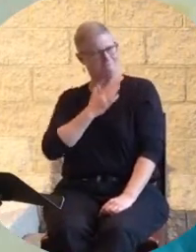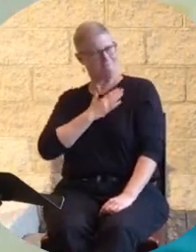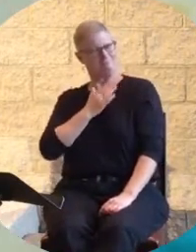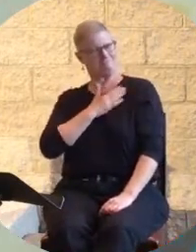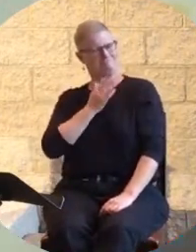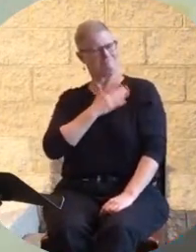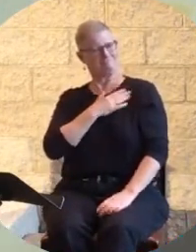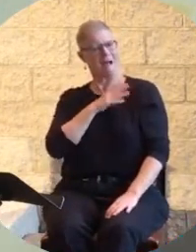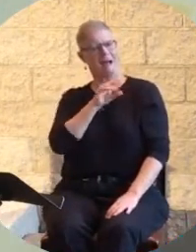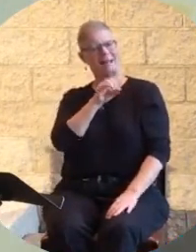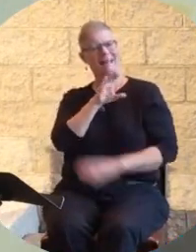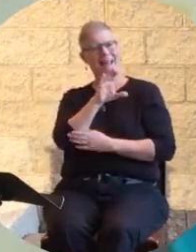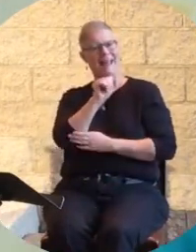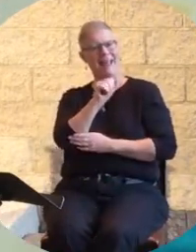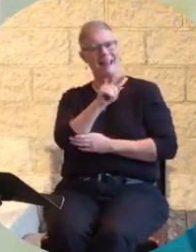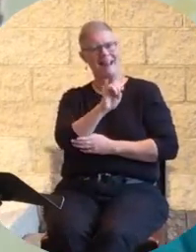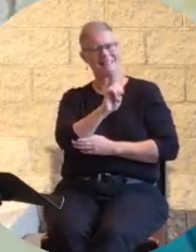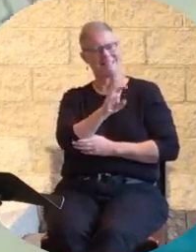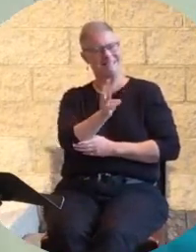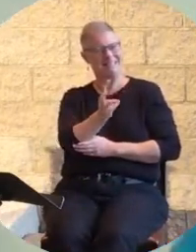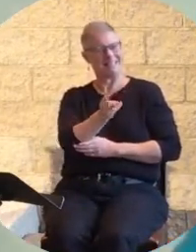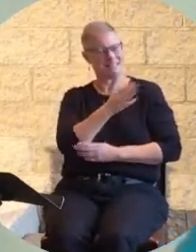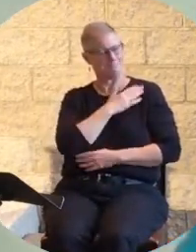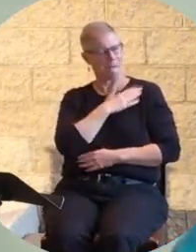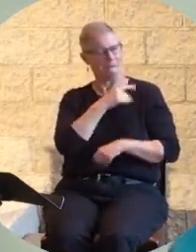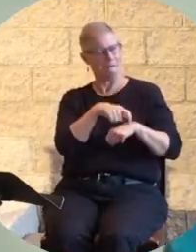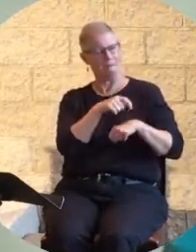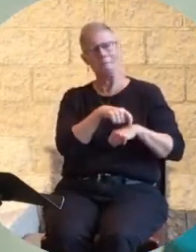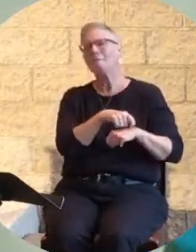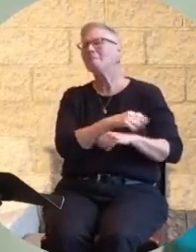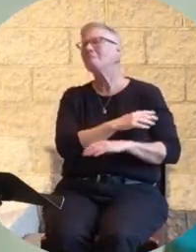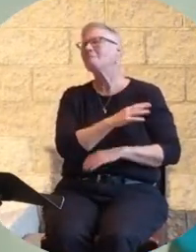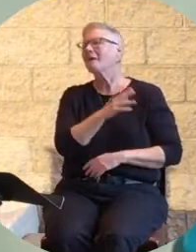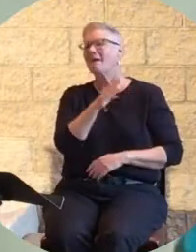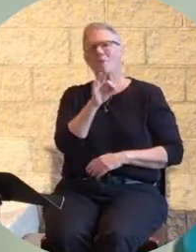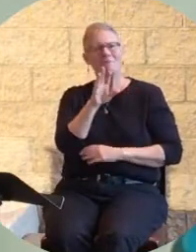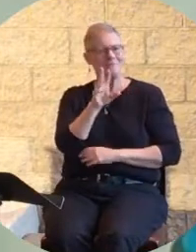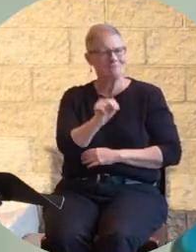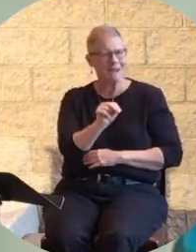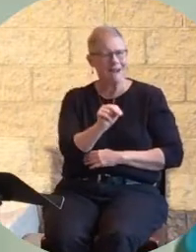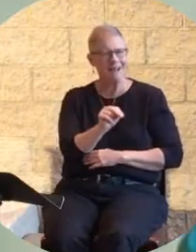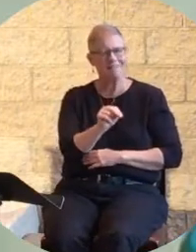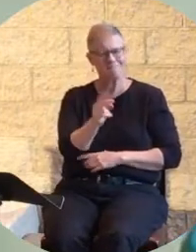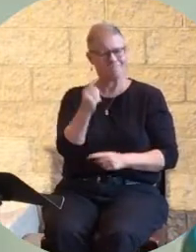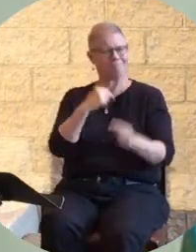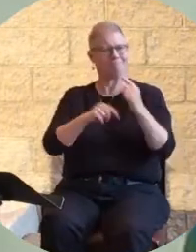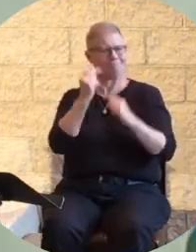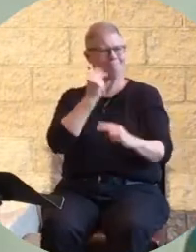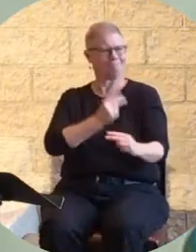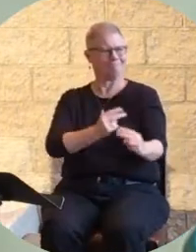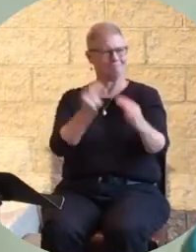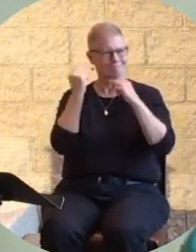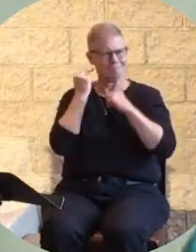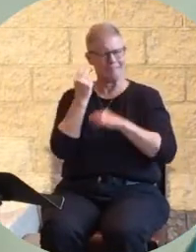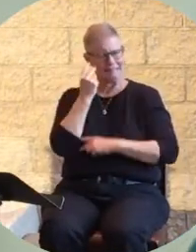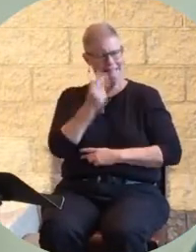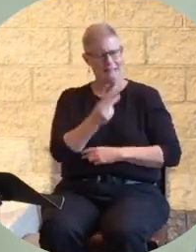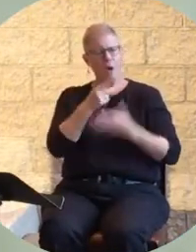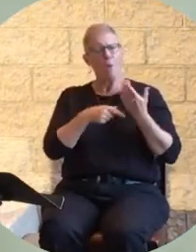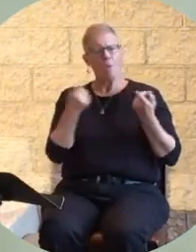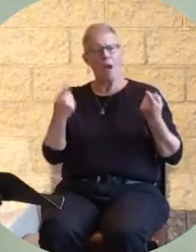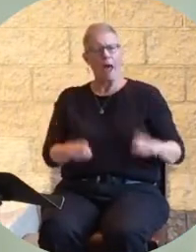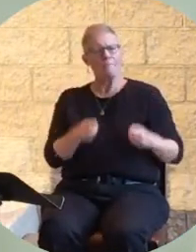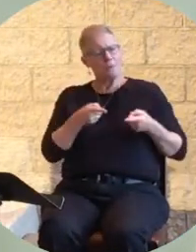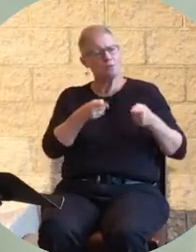That was my decade, the 60s. And it was so much fun to go back and look at what happened in the